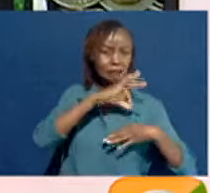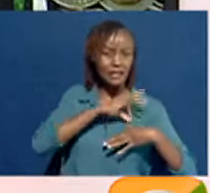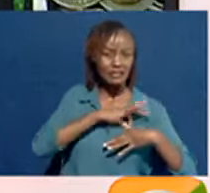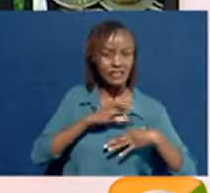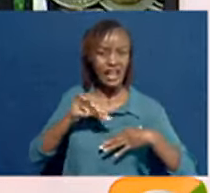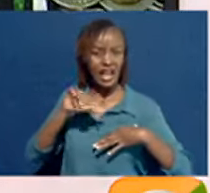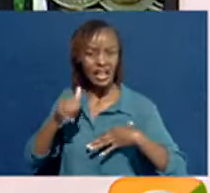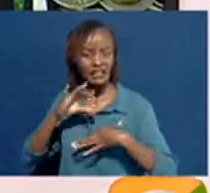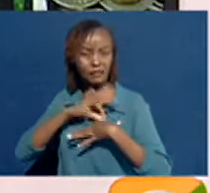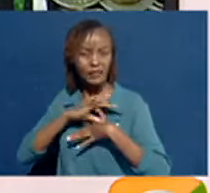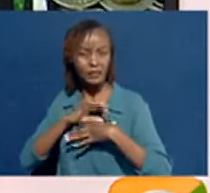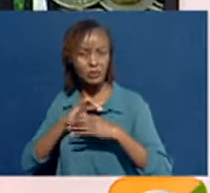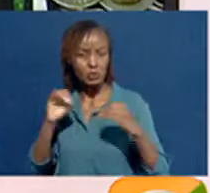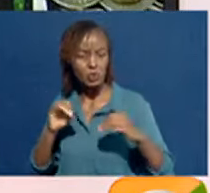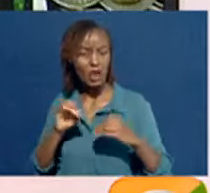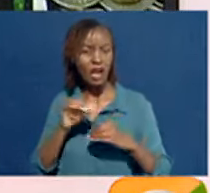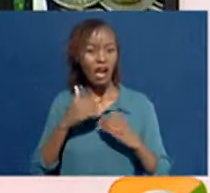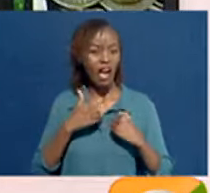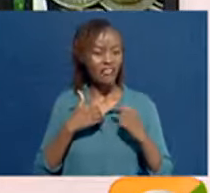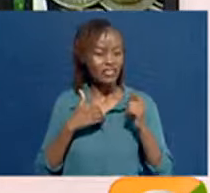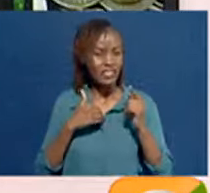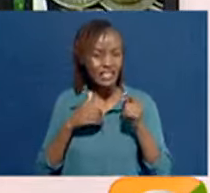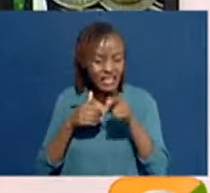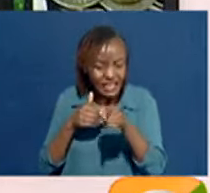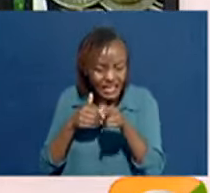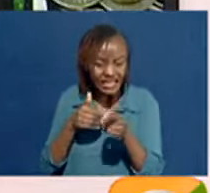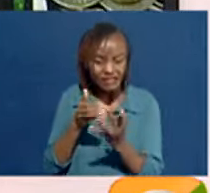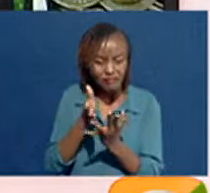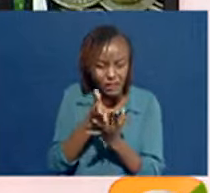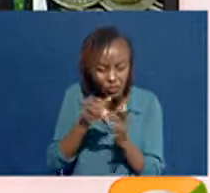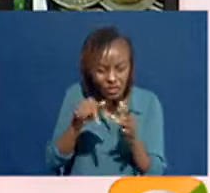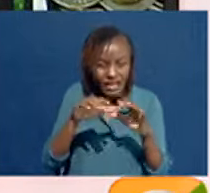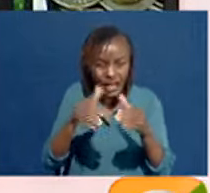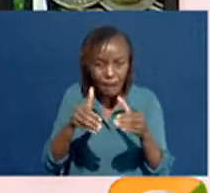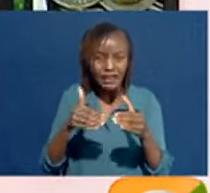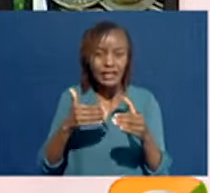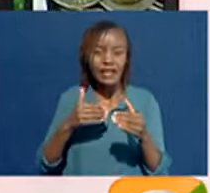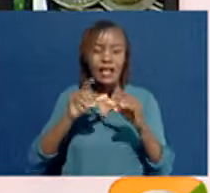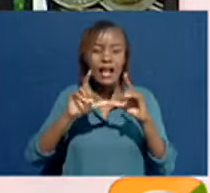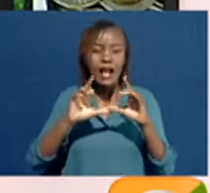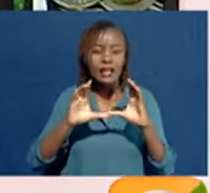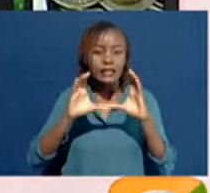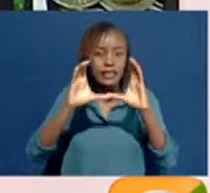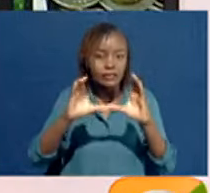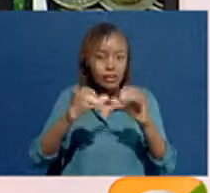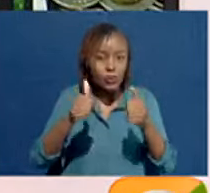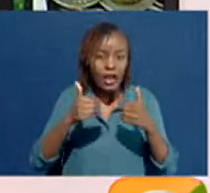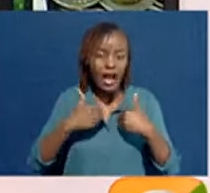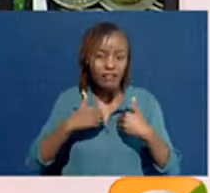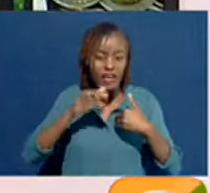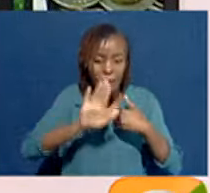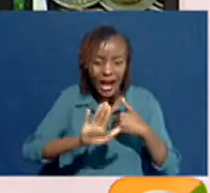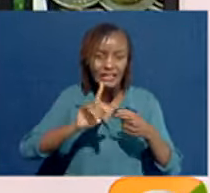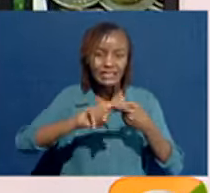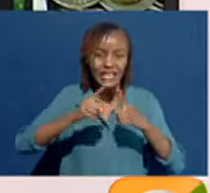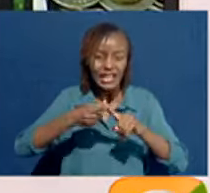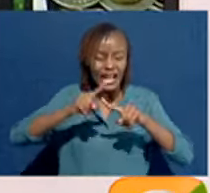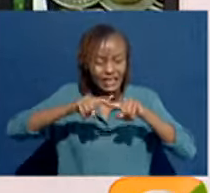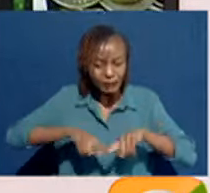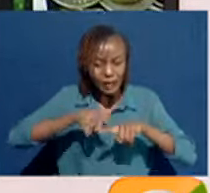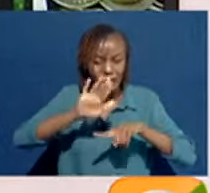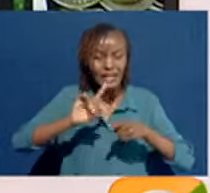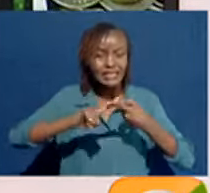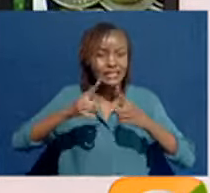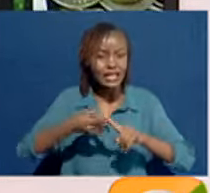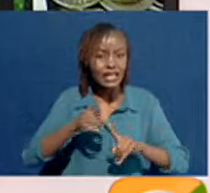recognized, certified, and it's according to their standards, not ours. In fact, one rallying call from